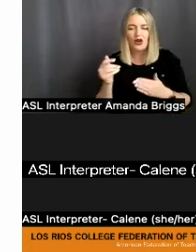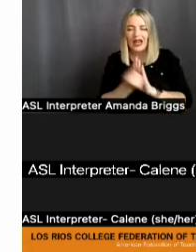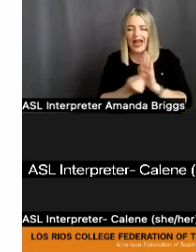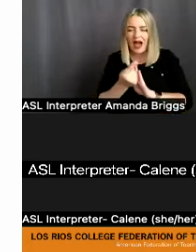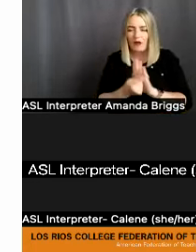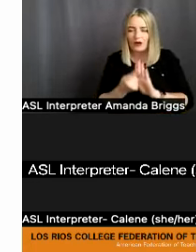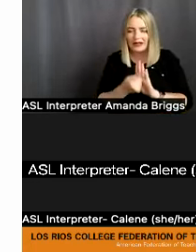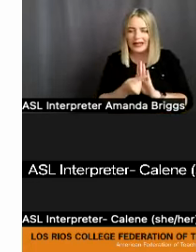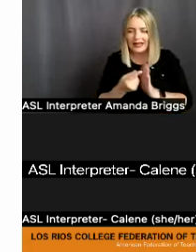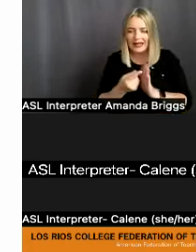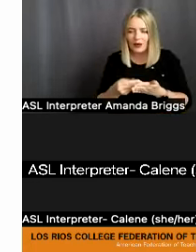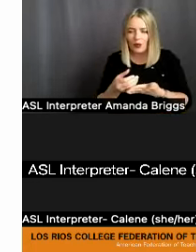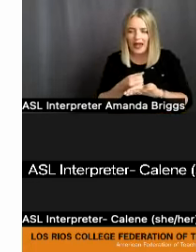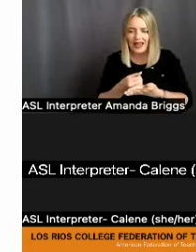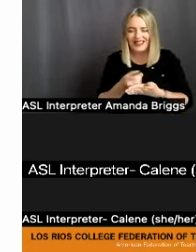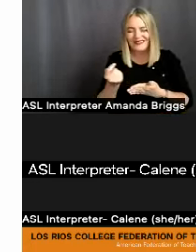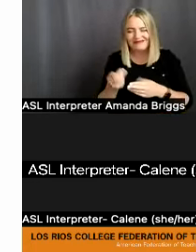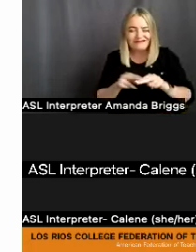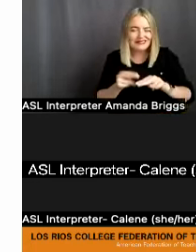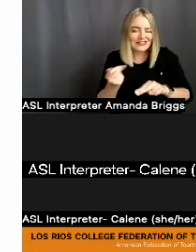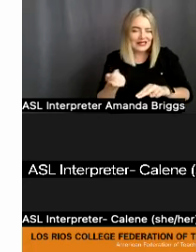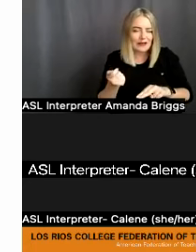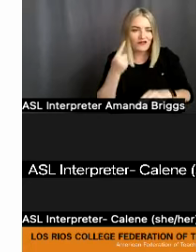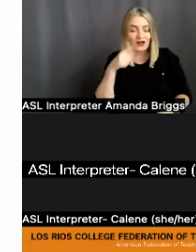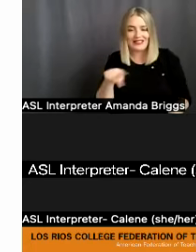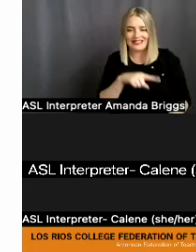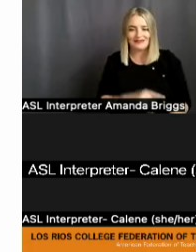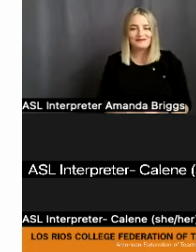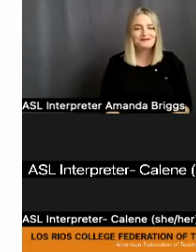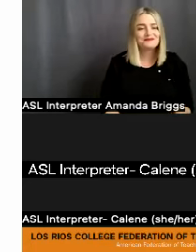bit on the B schedules.